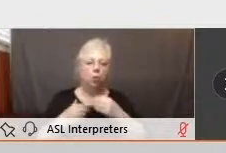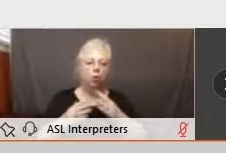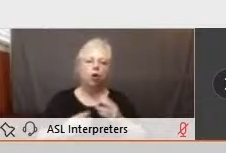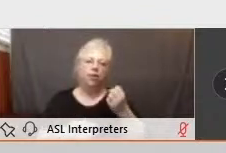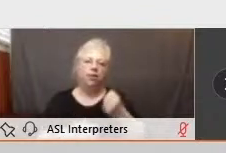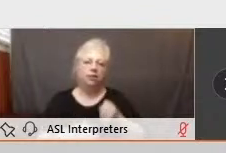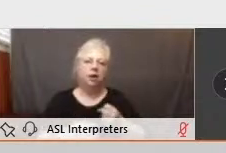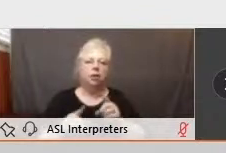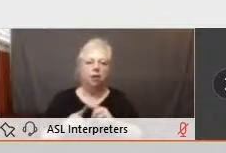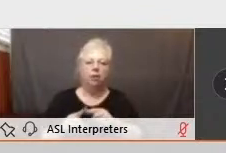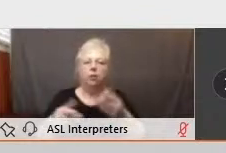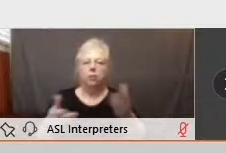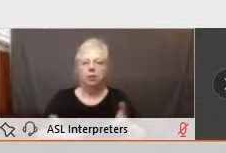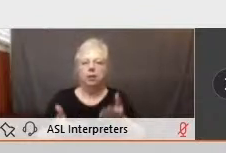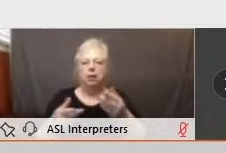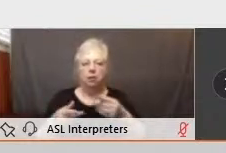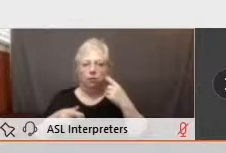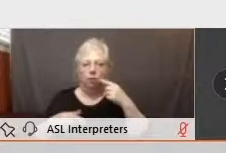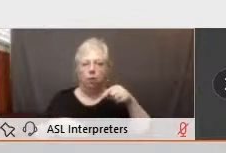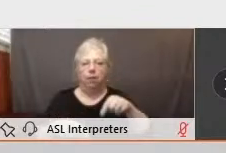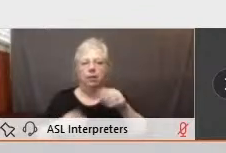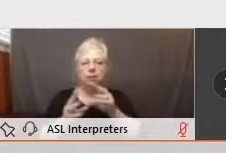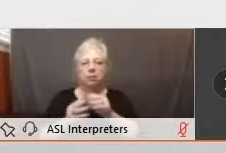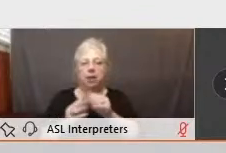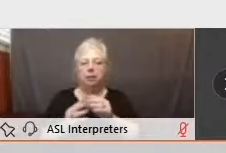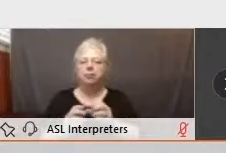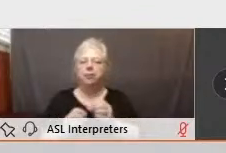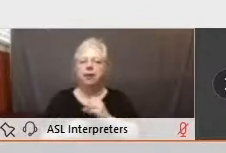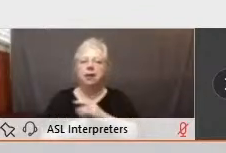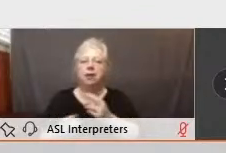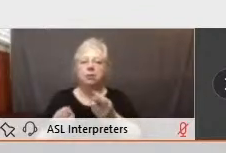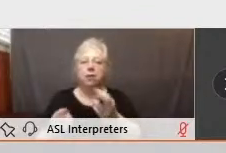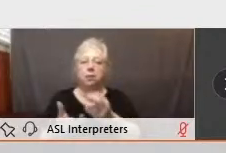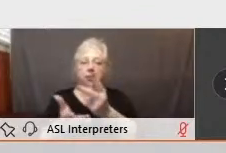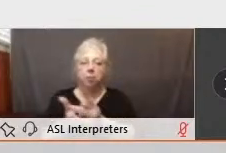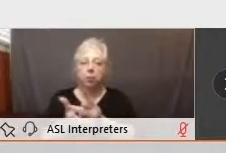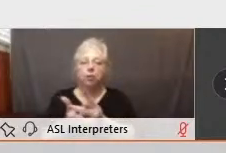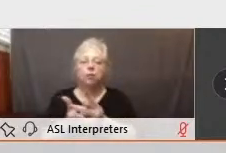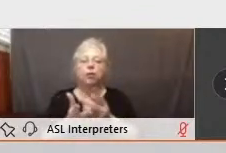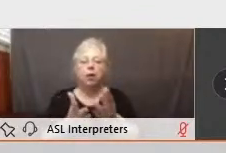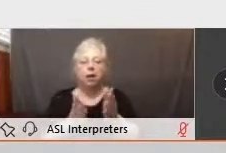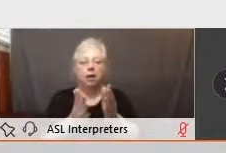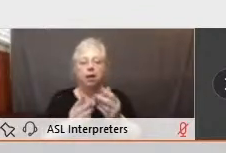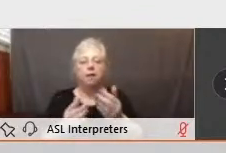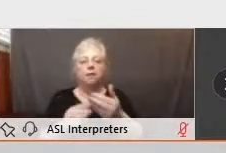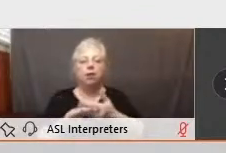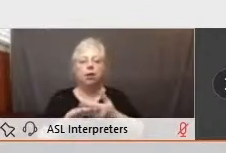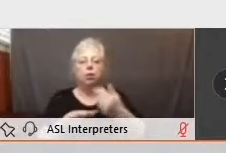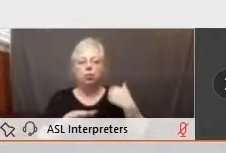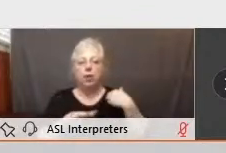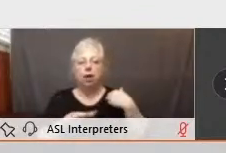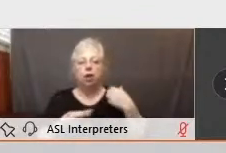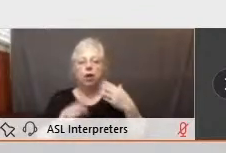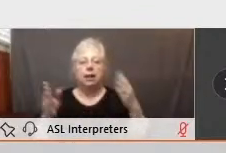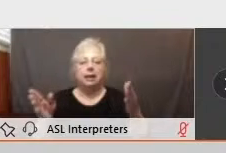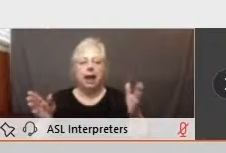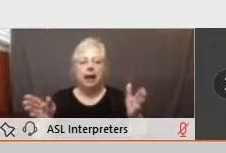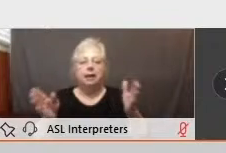it, is present at this meeting. Staff recommends approval of the requested rear and side yard setbacks per the